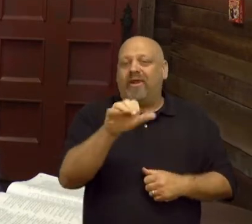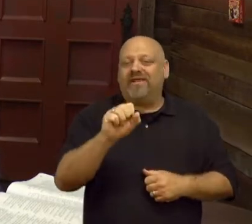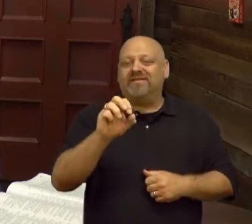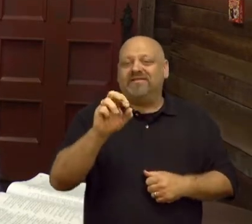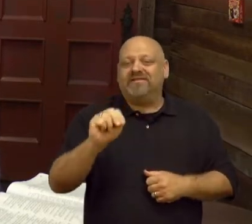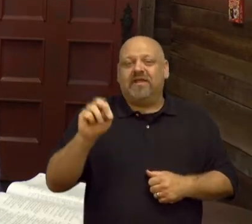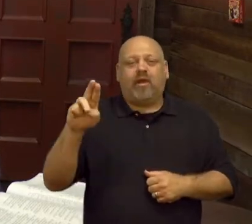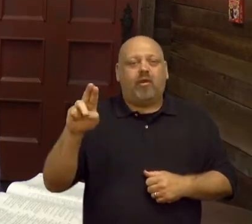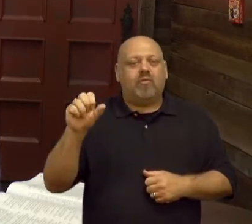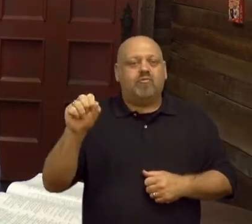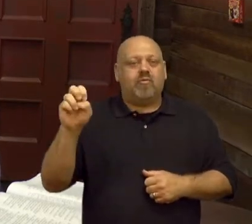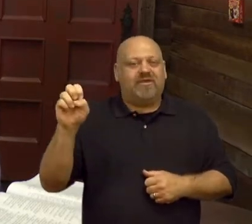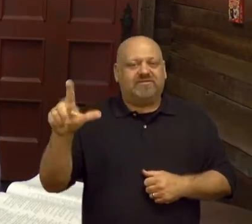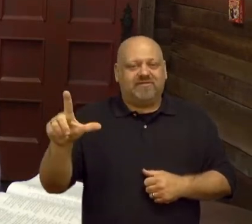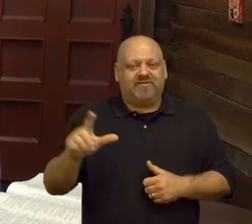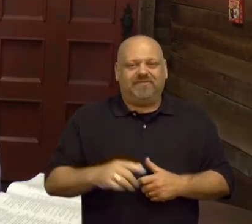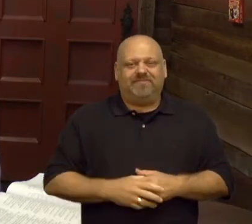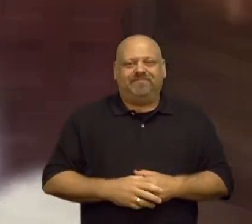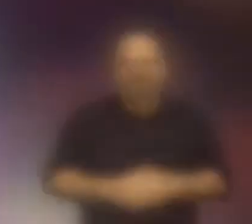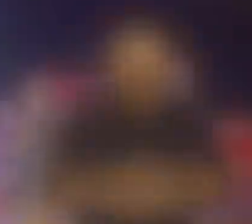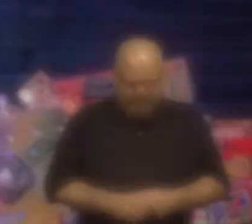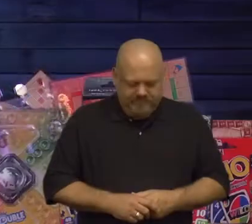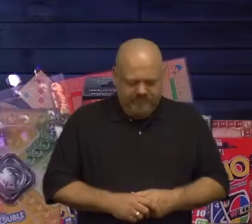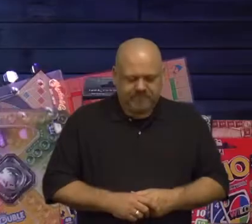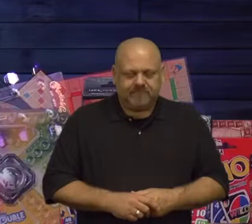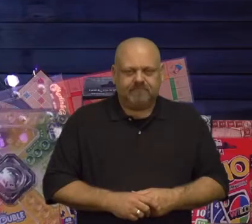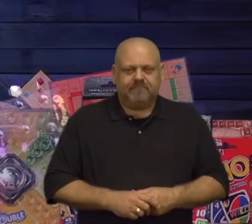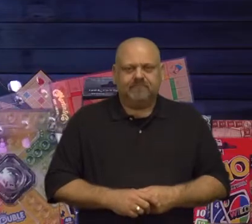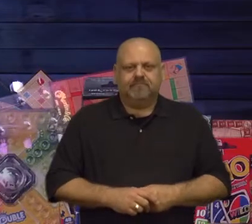together with Grace and Russell.